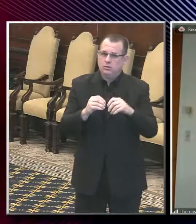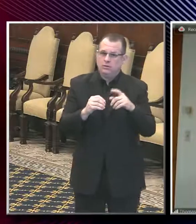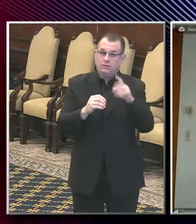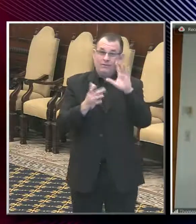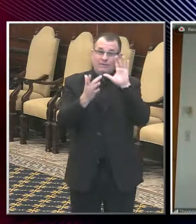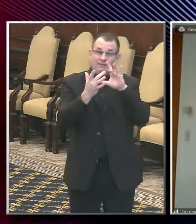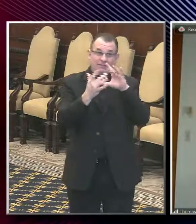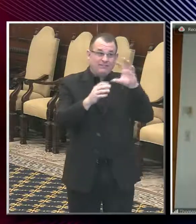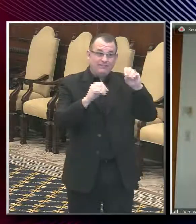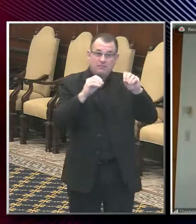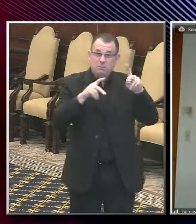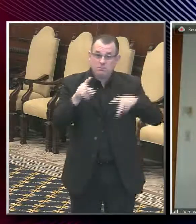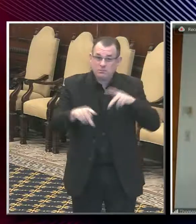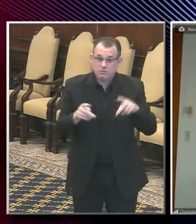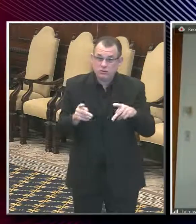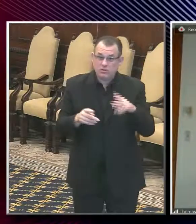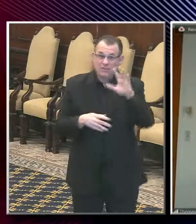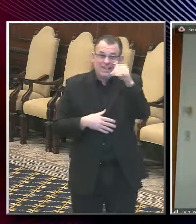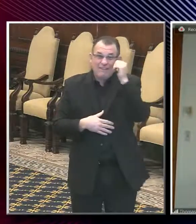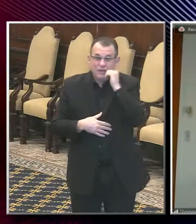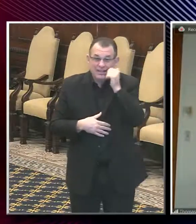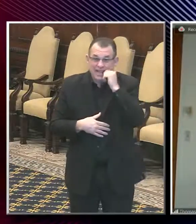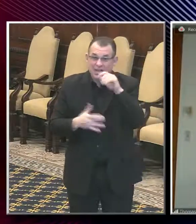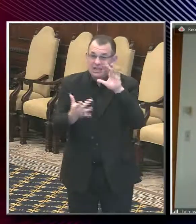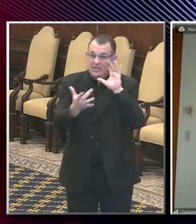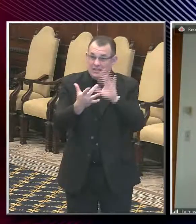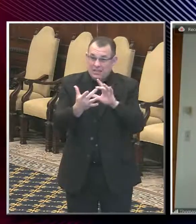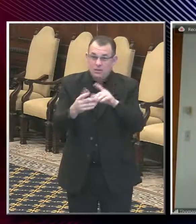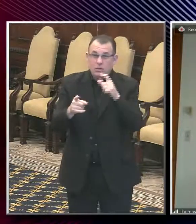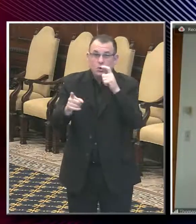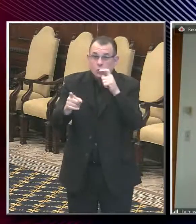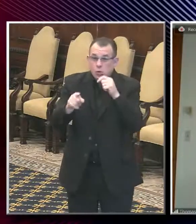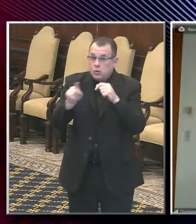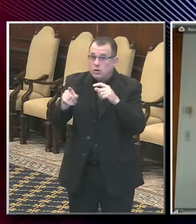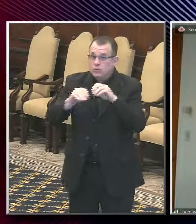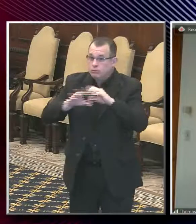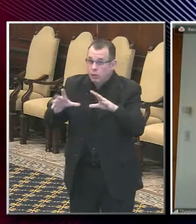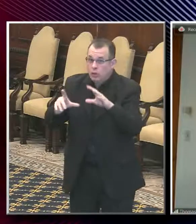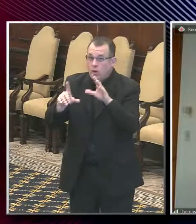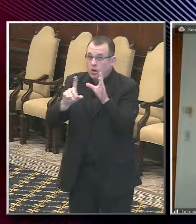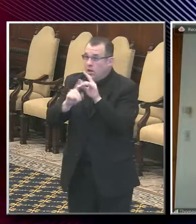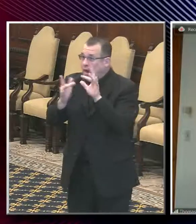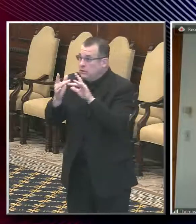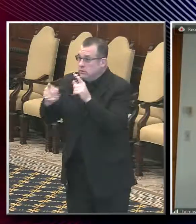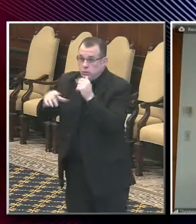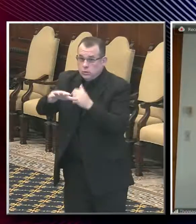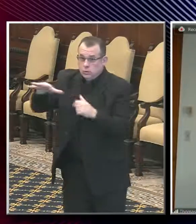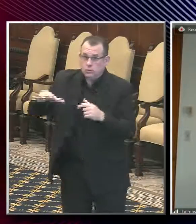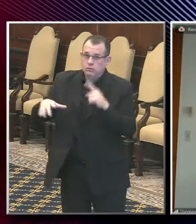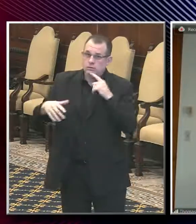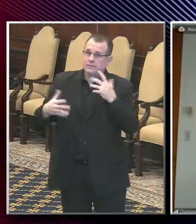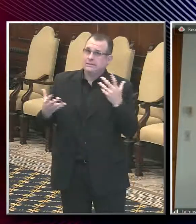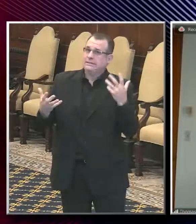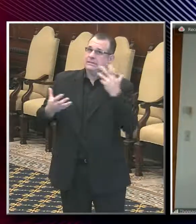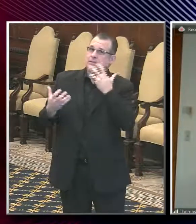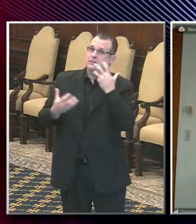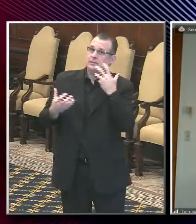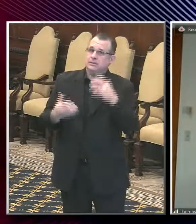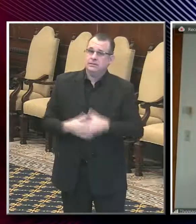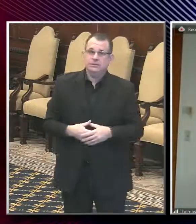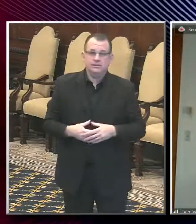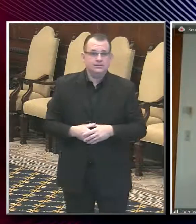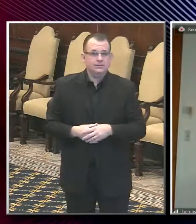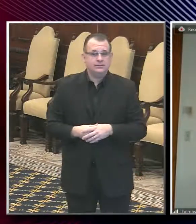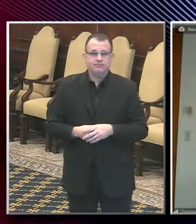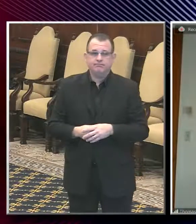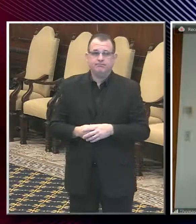then contacting the people they may have exposed. So that's something we're going to work on now and hope to have in place when we get down to that threshold.